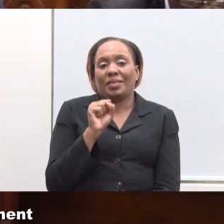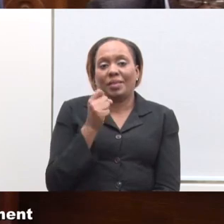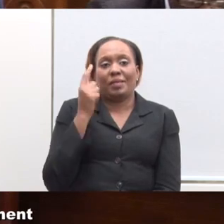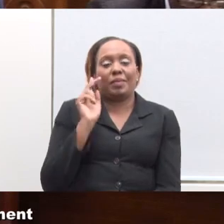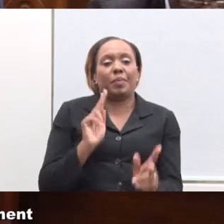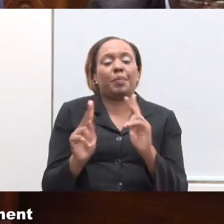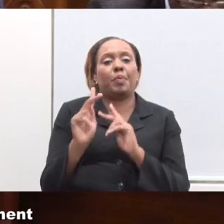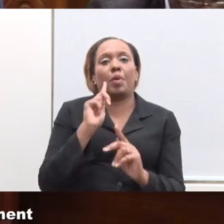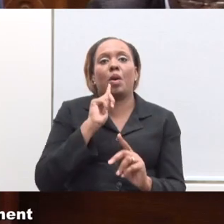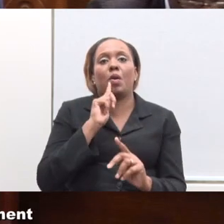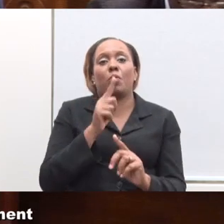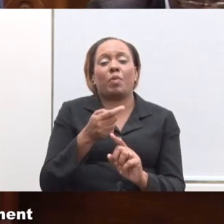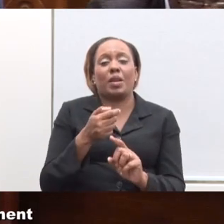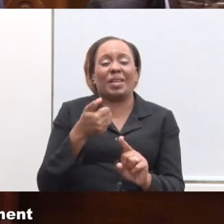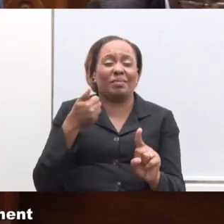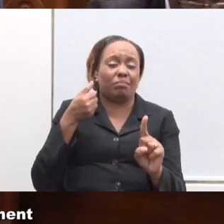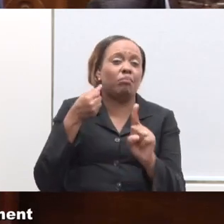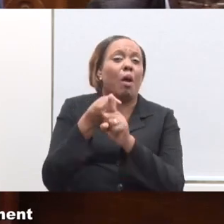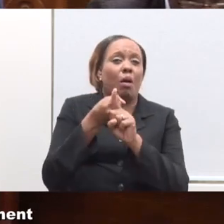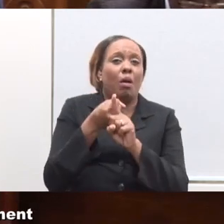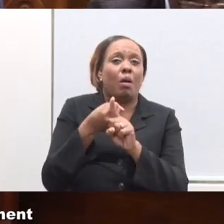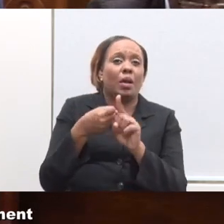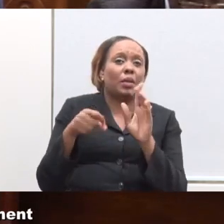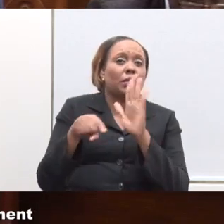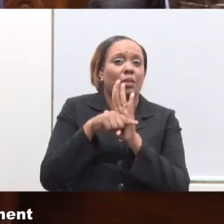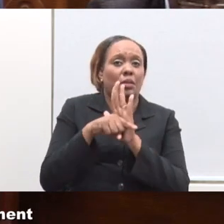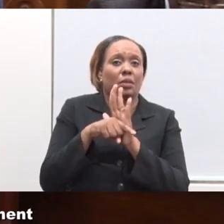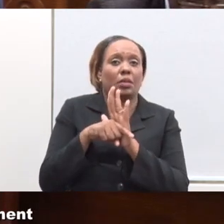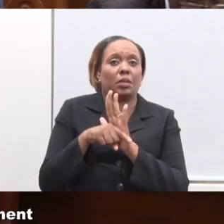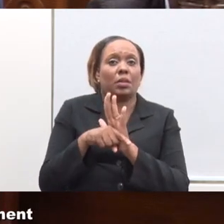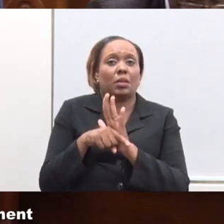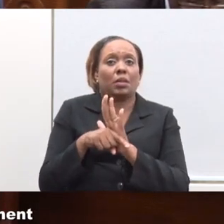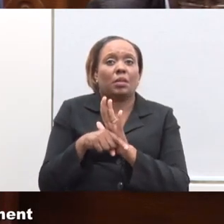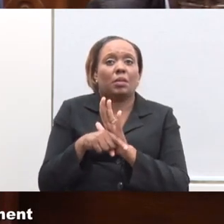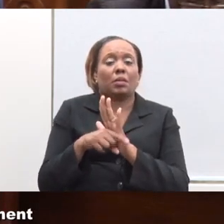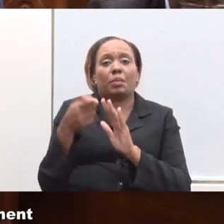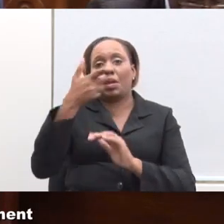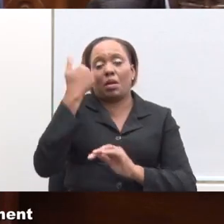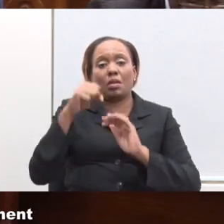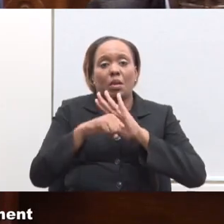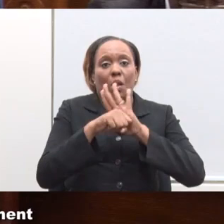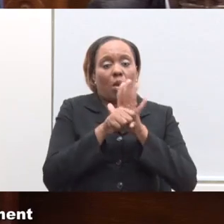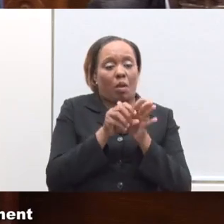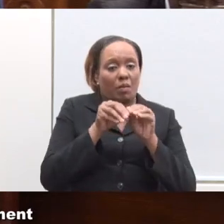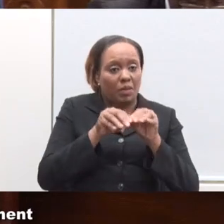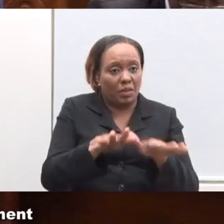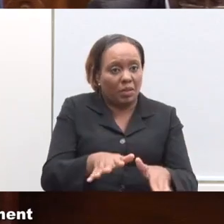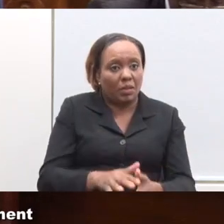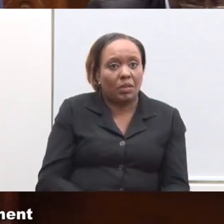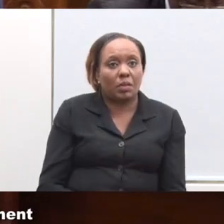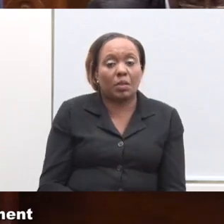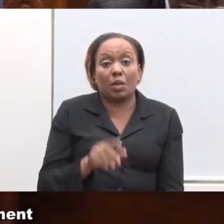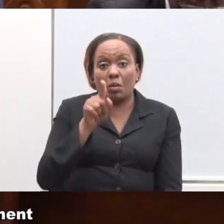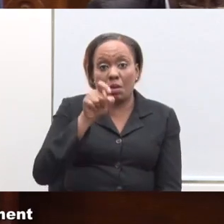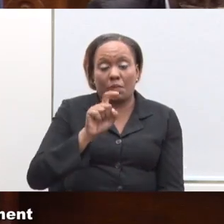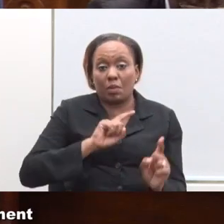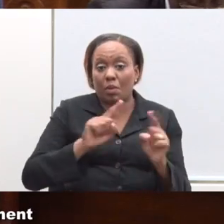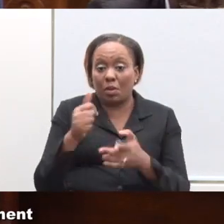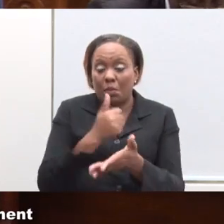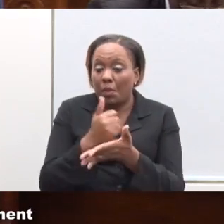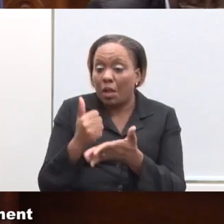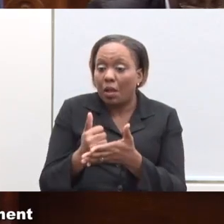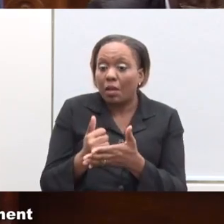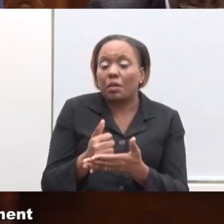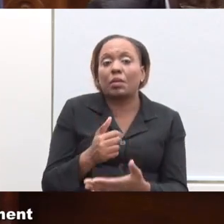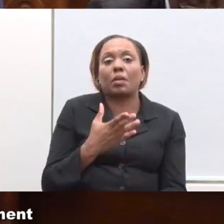affected and directly impacted by COVID-19. And you must go to your banks and work out